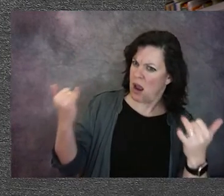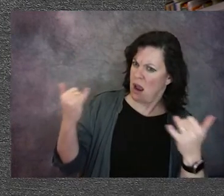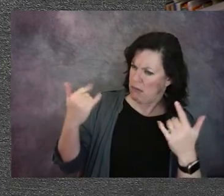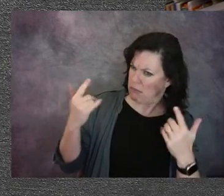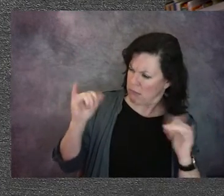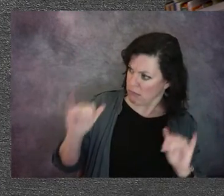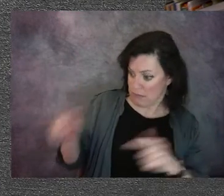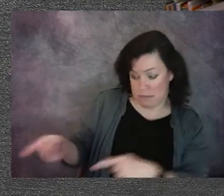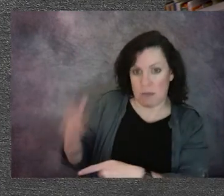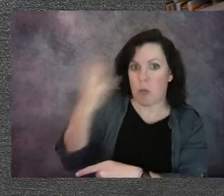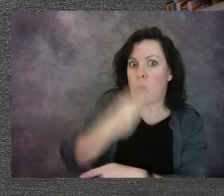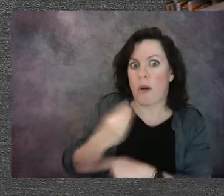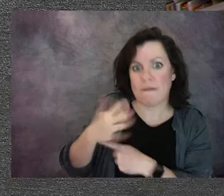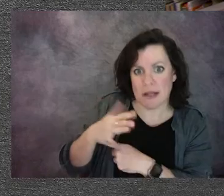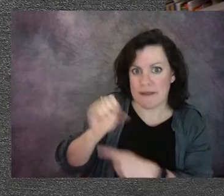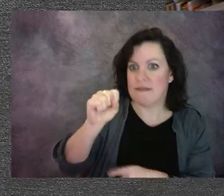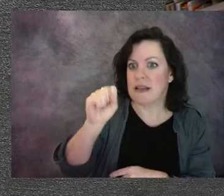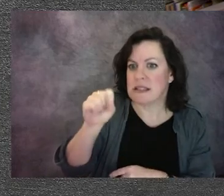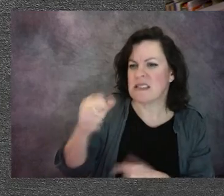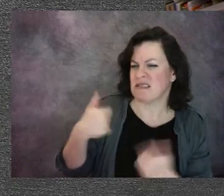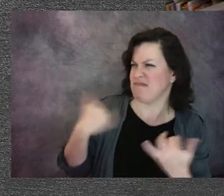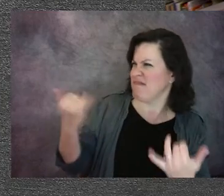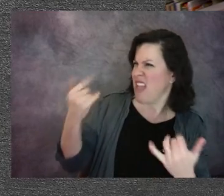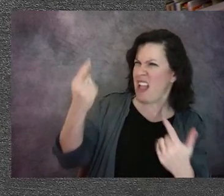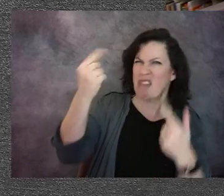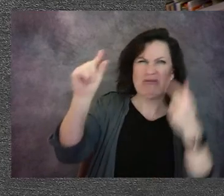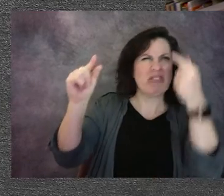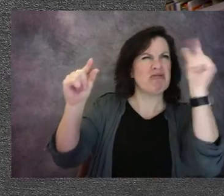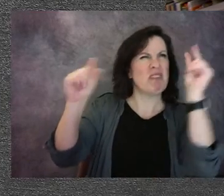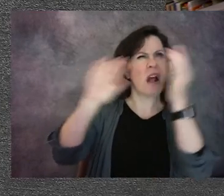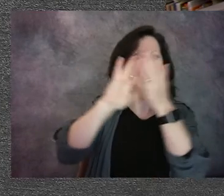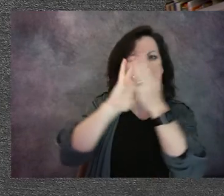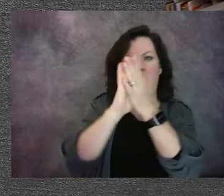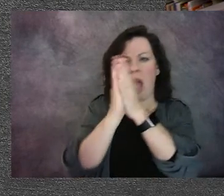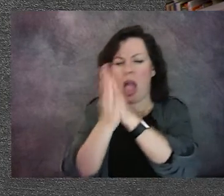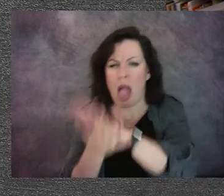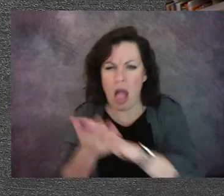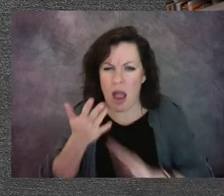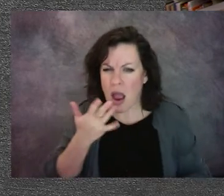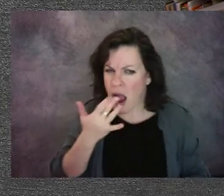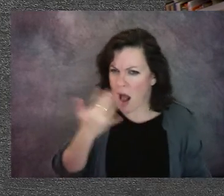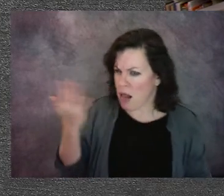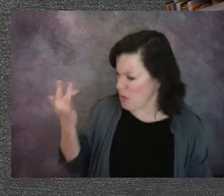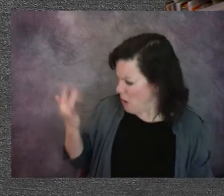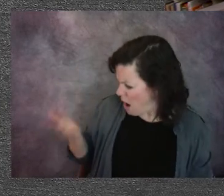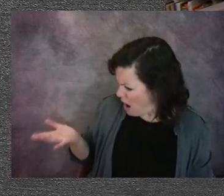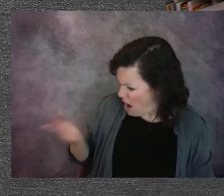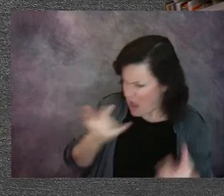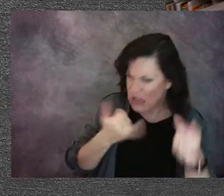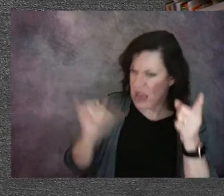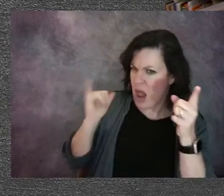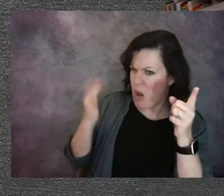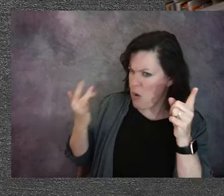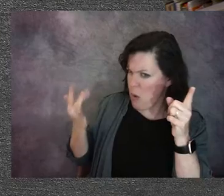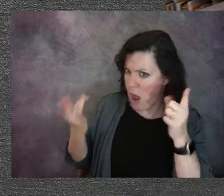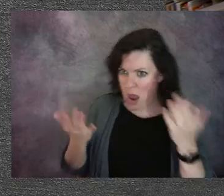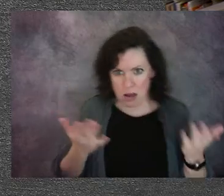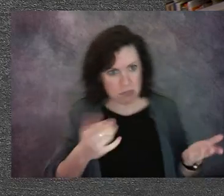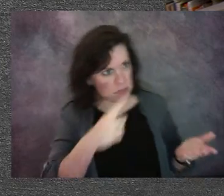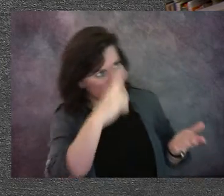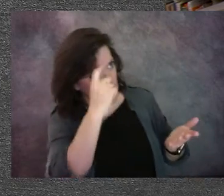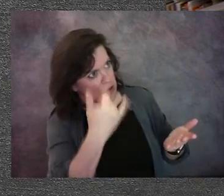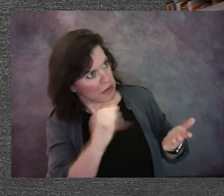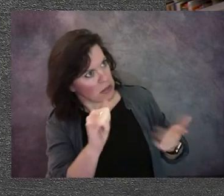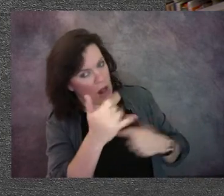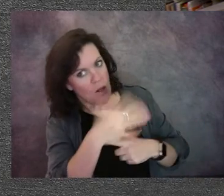leaves? These are great leaves. I usually see green leaves, but why is this turning yellow? Do you know? Because